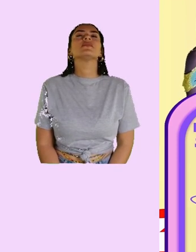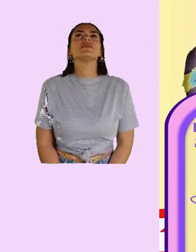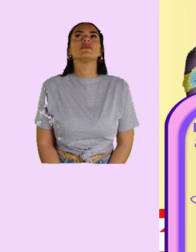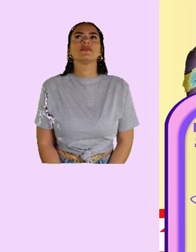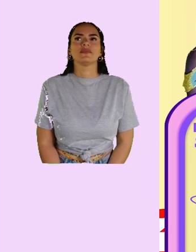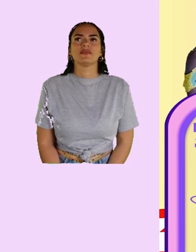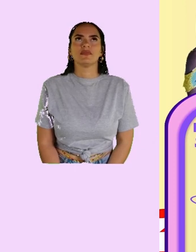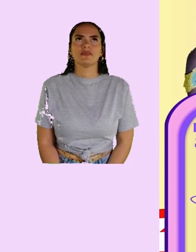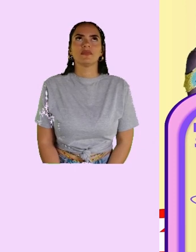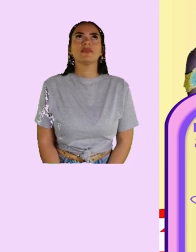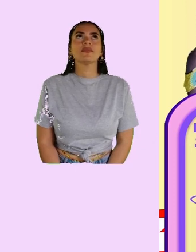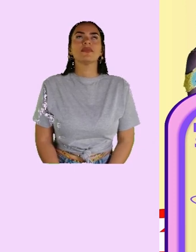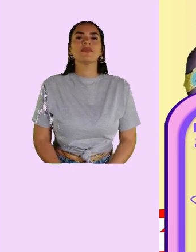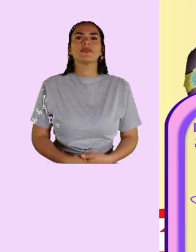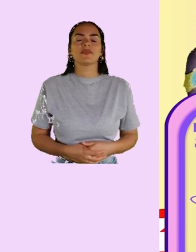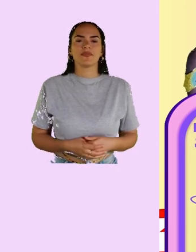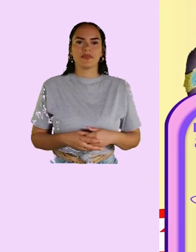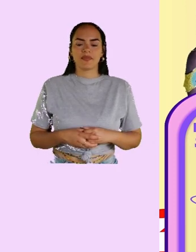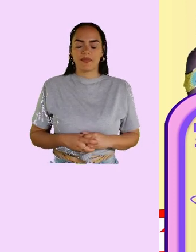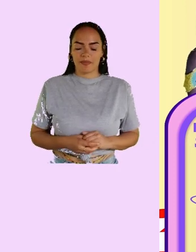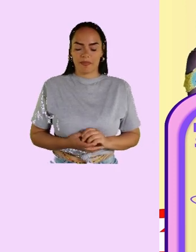we're just doing great emotionally.